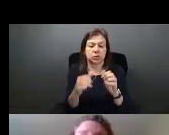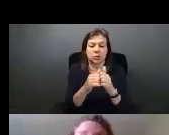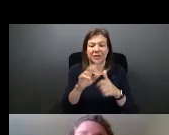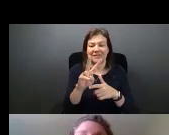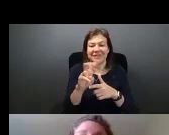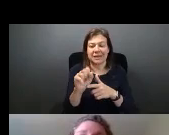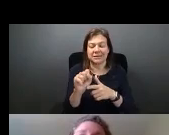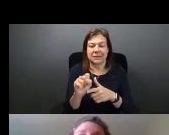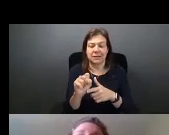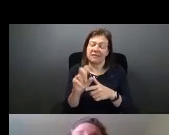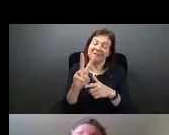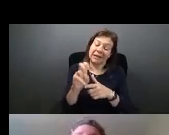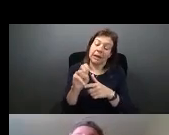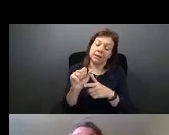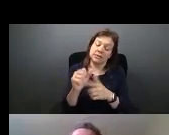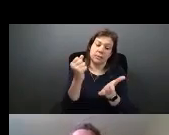VSA brand.